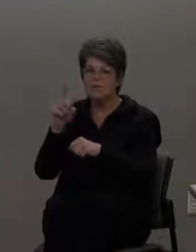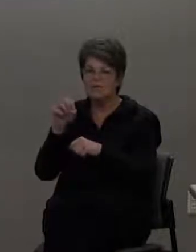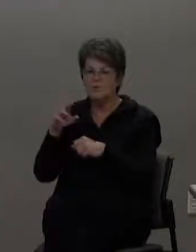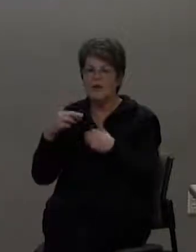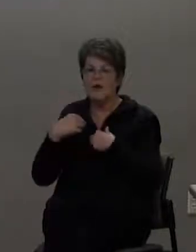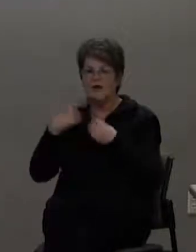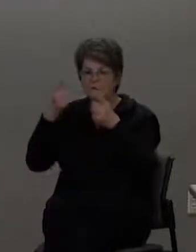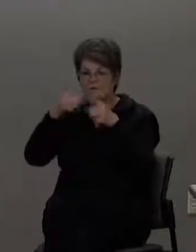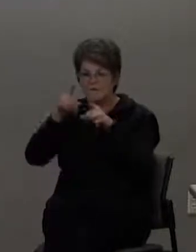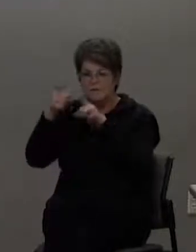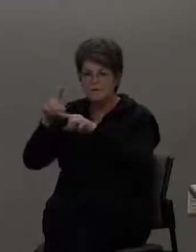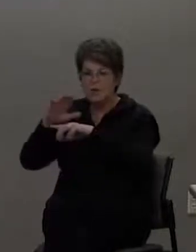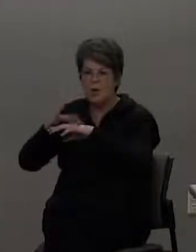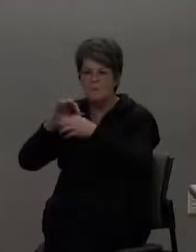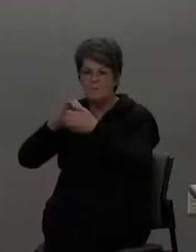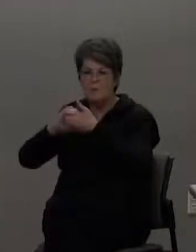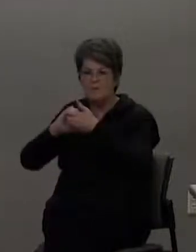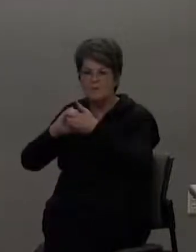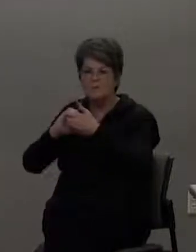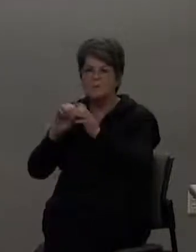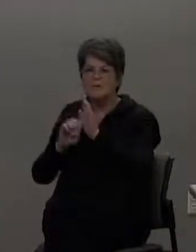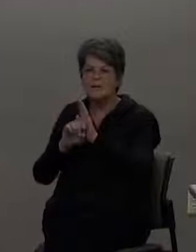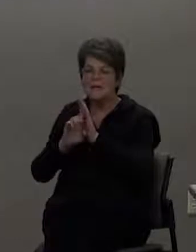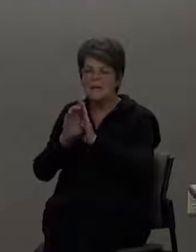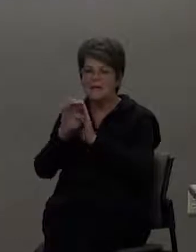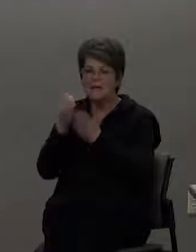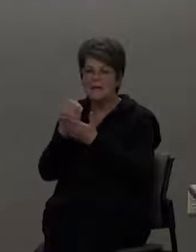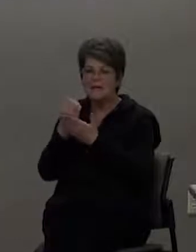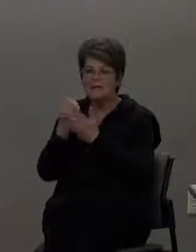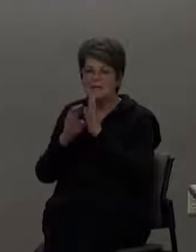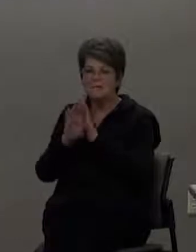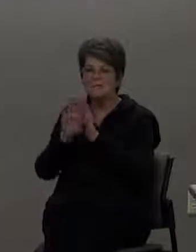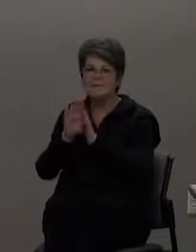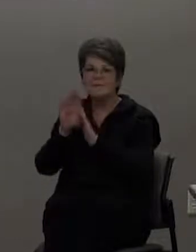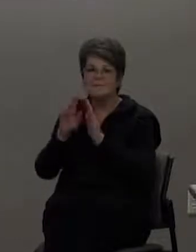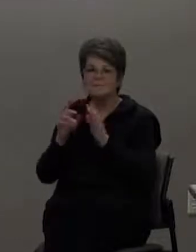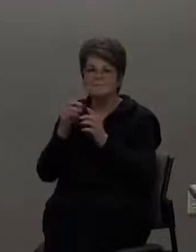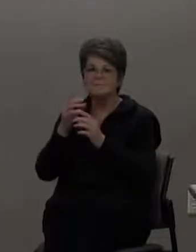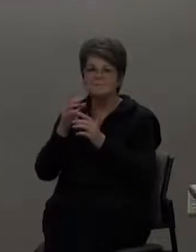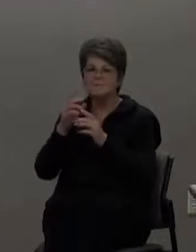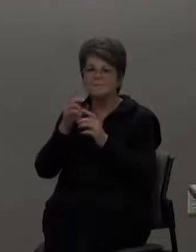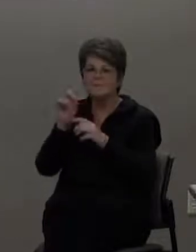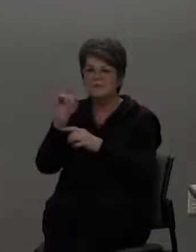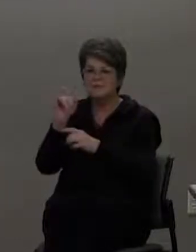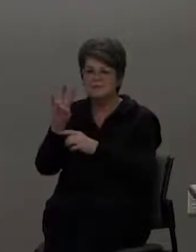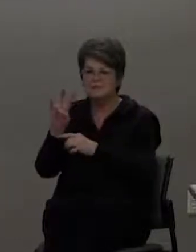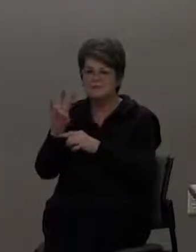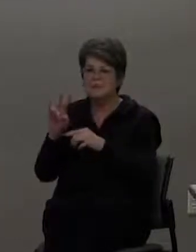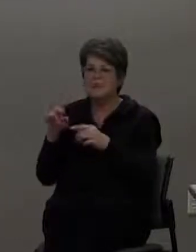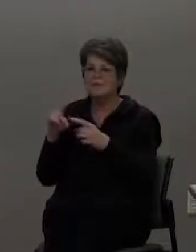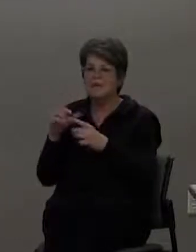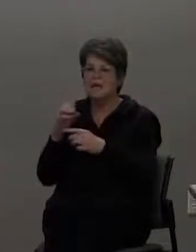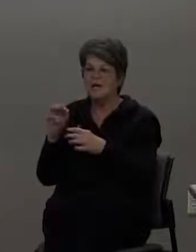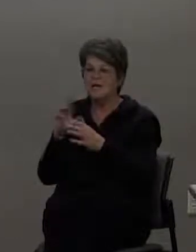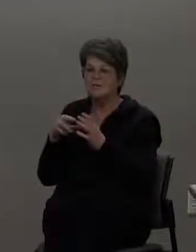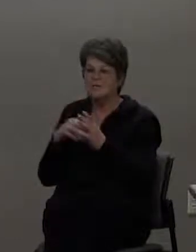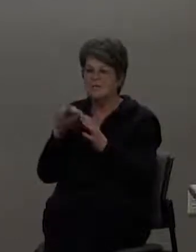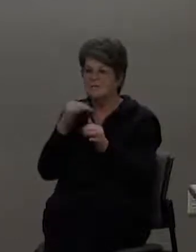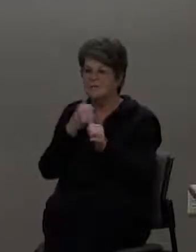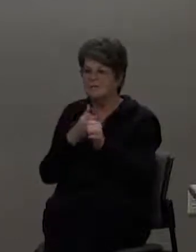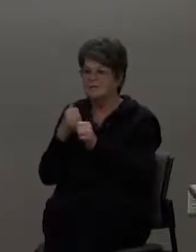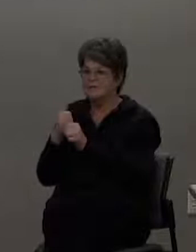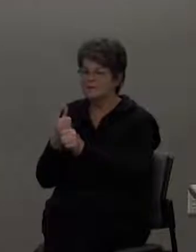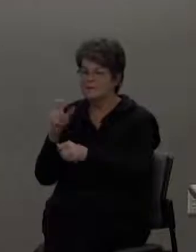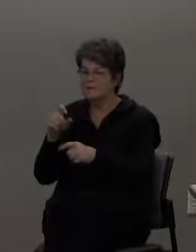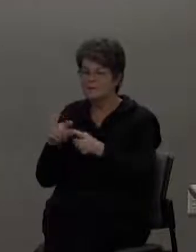the implementation partners on the economic development vision of the community and the actions necessary to accomplish the vision and the role of each need to